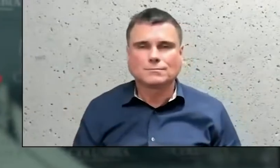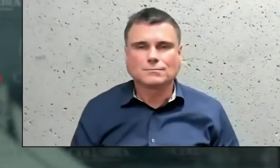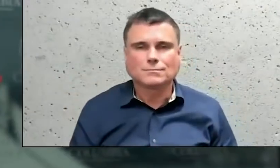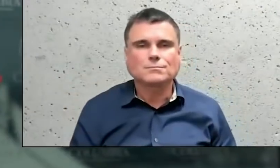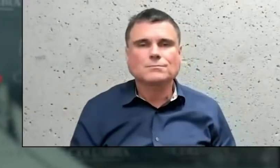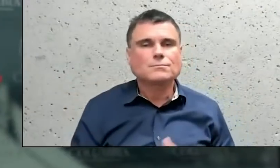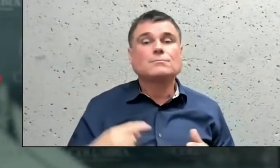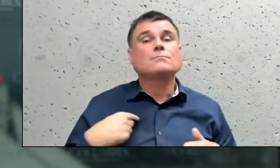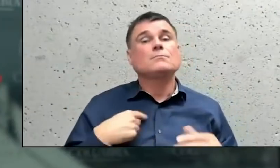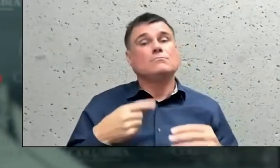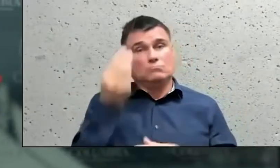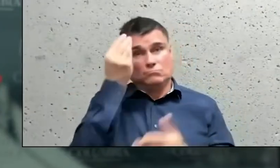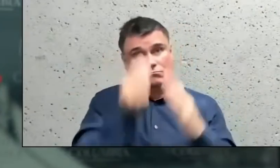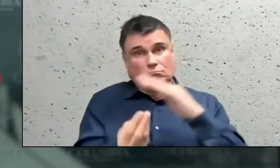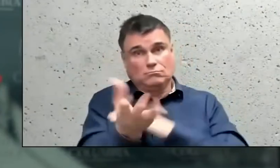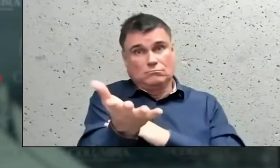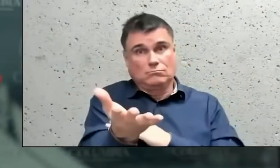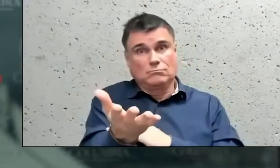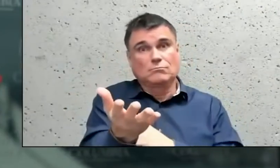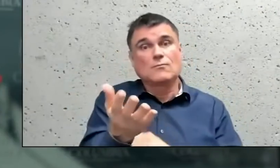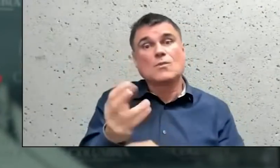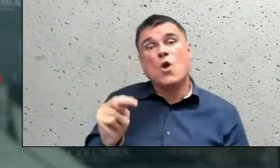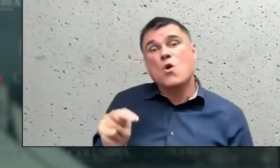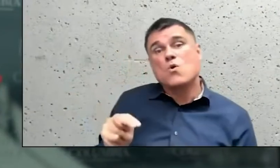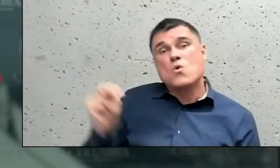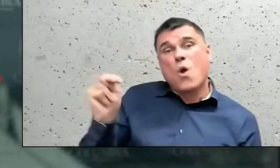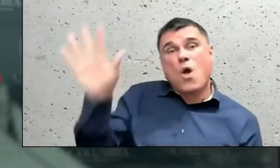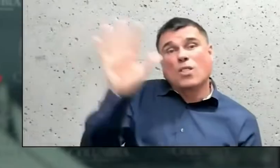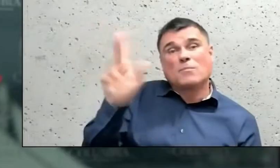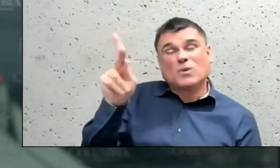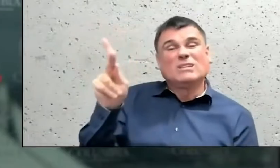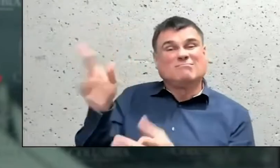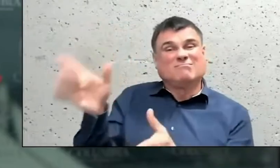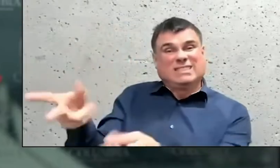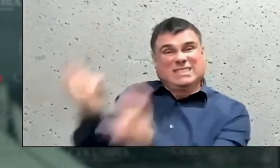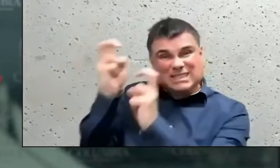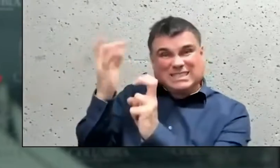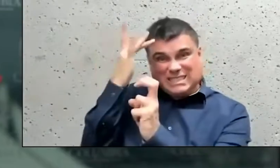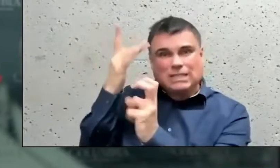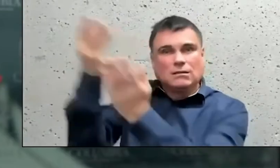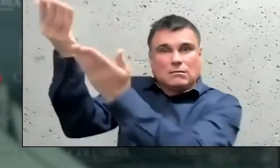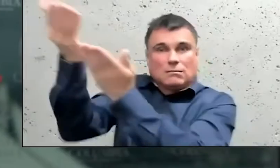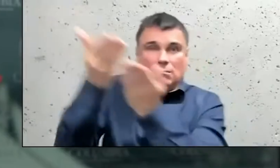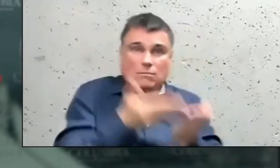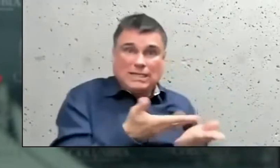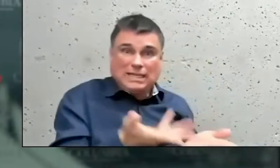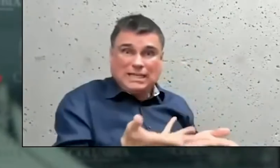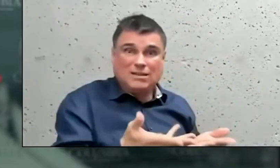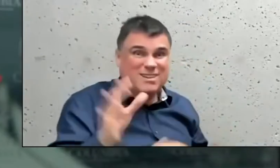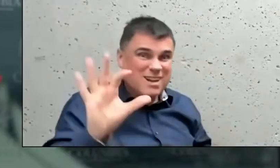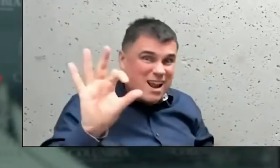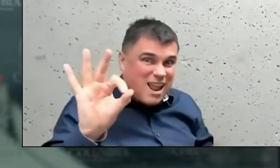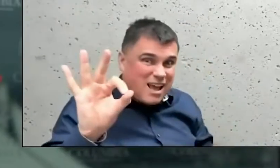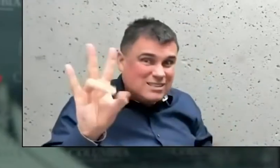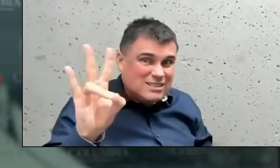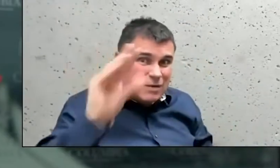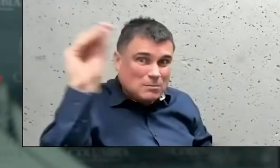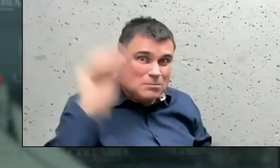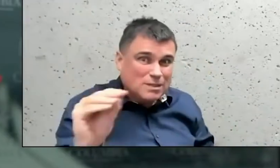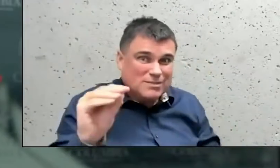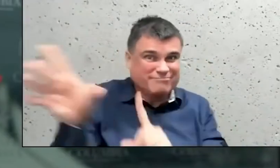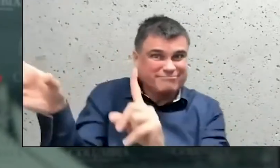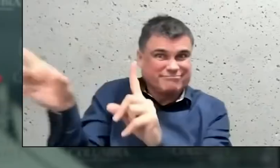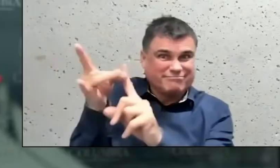That number is now 109, 97 of whom are COVID positive, and the vast majority of those are